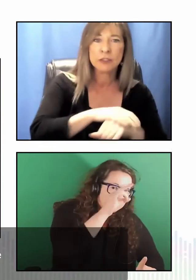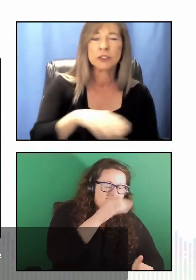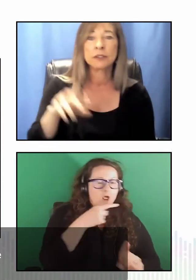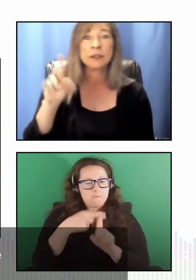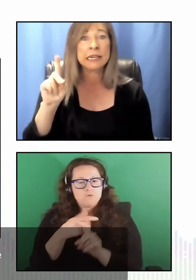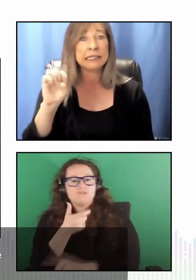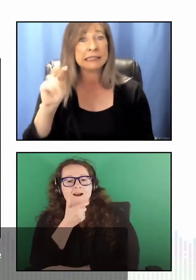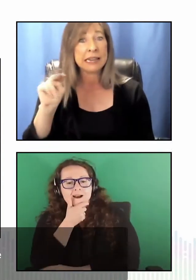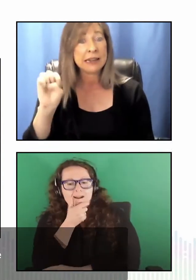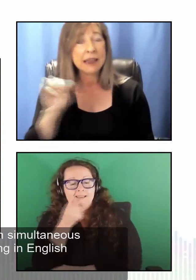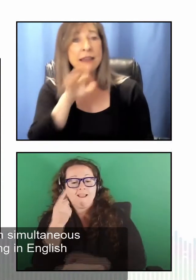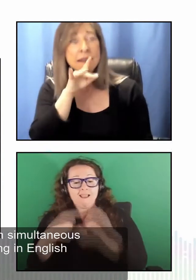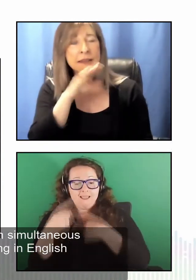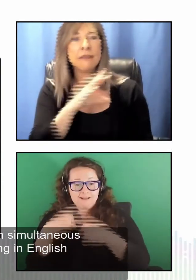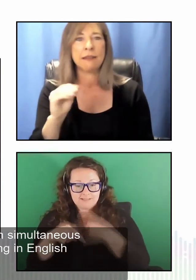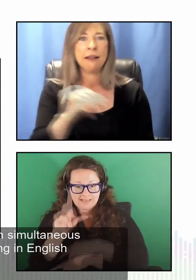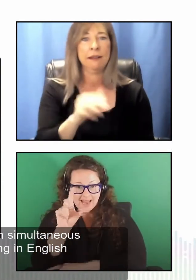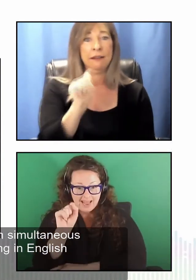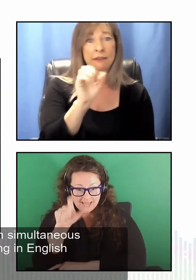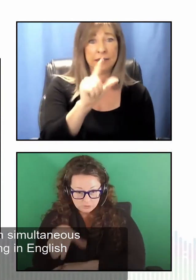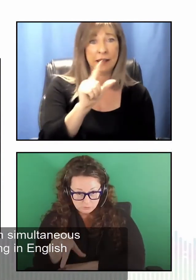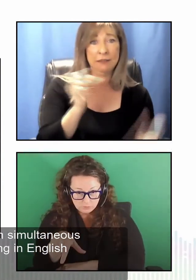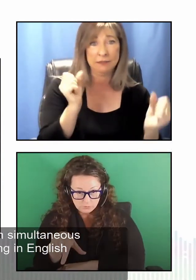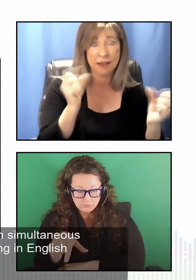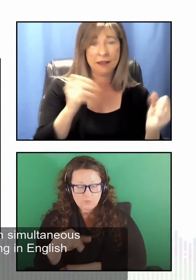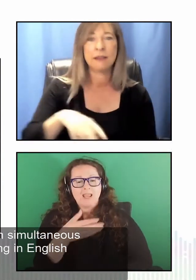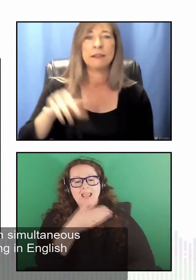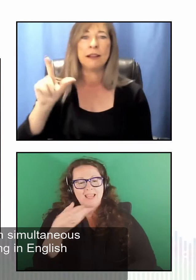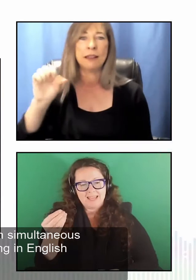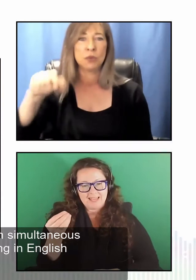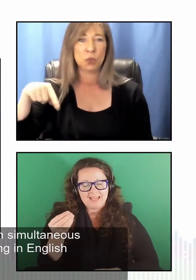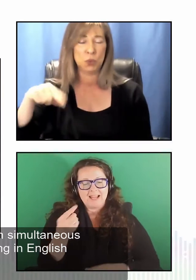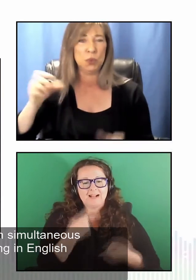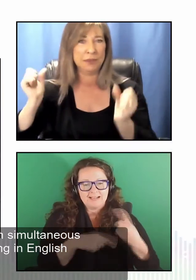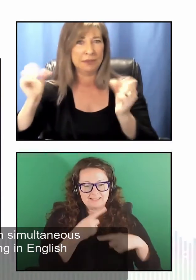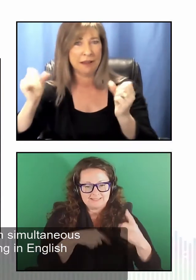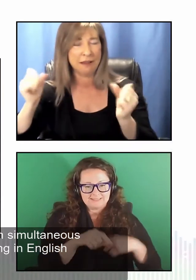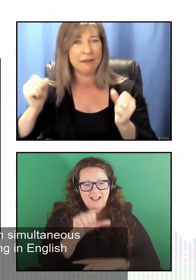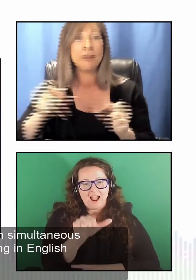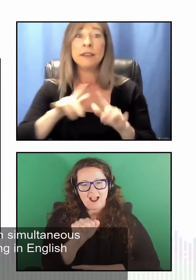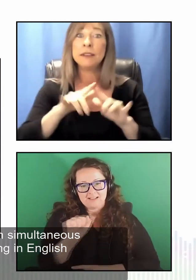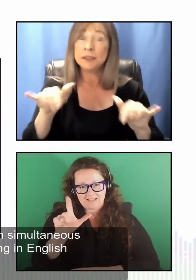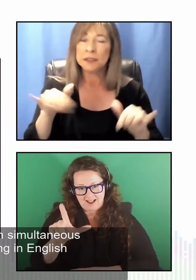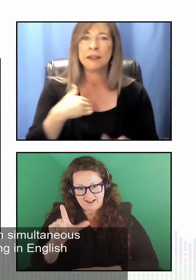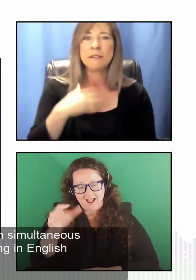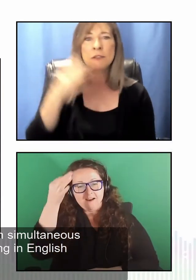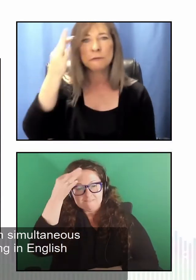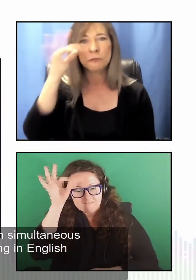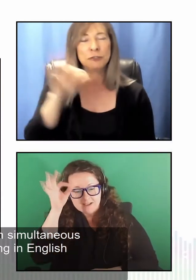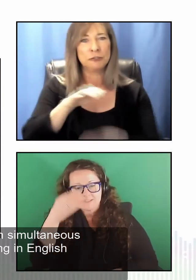des Signes Québécoise, LSQ, interpretation. Also French and English simultaneous